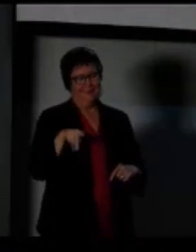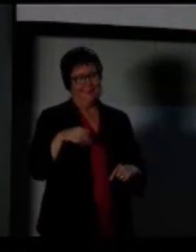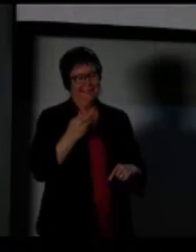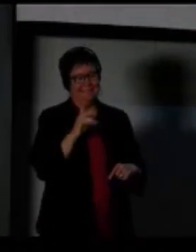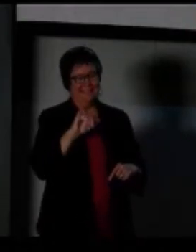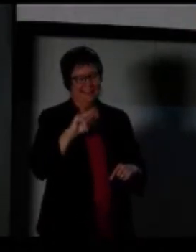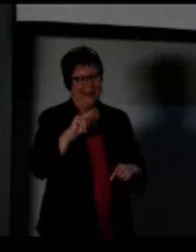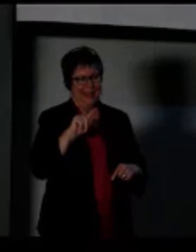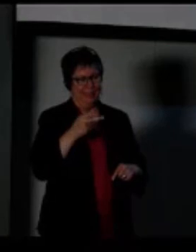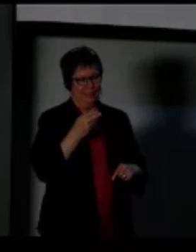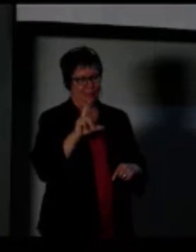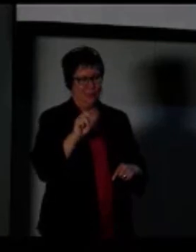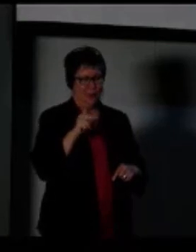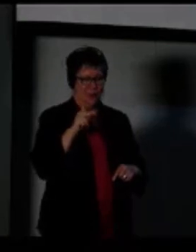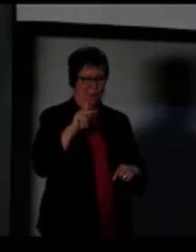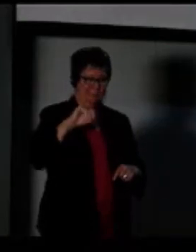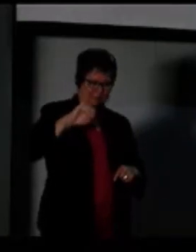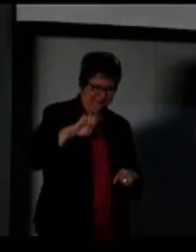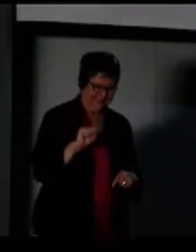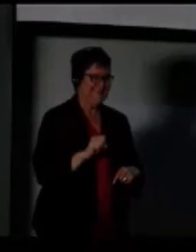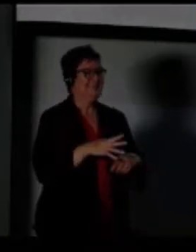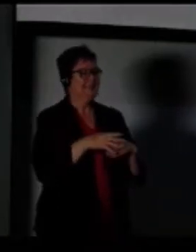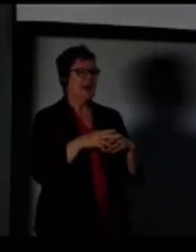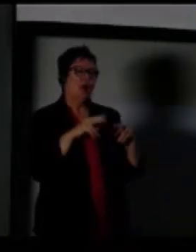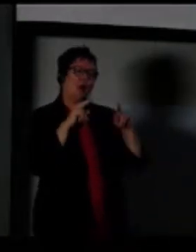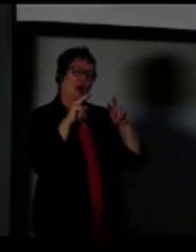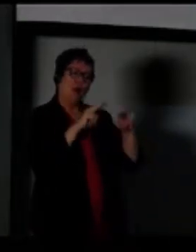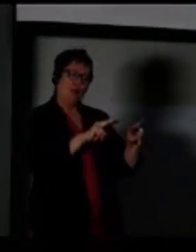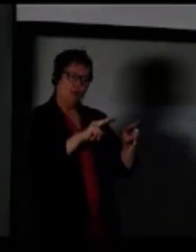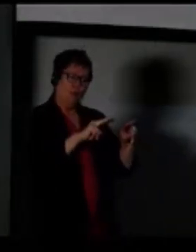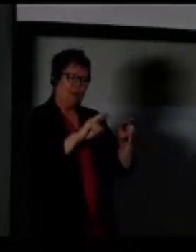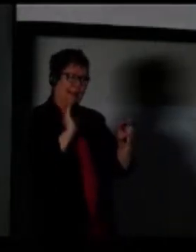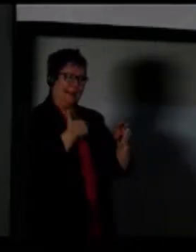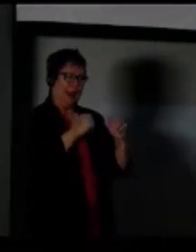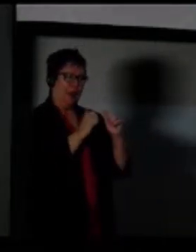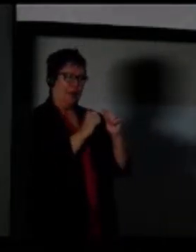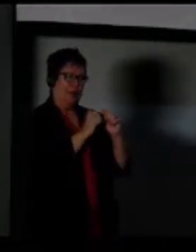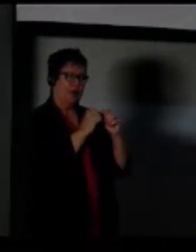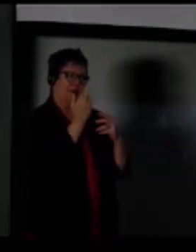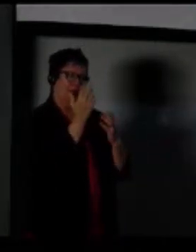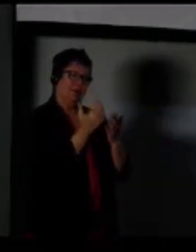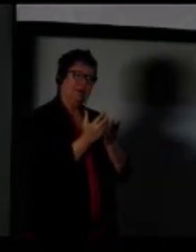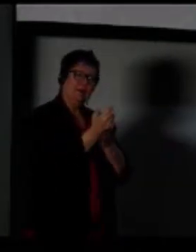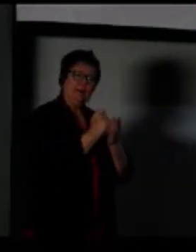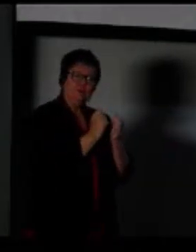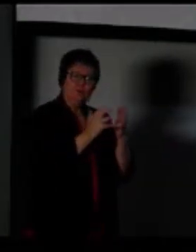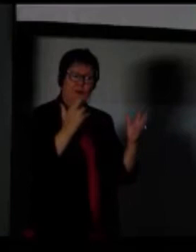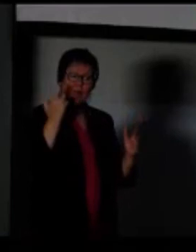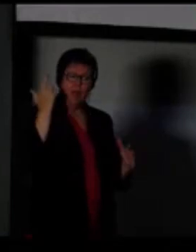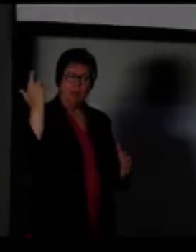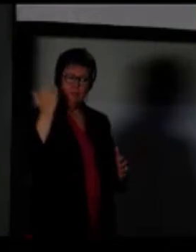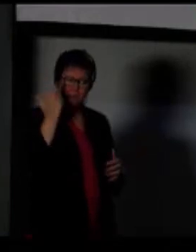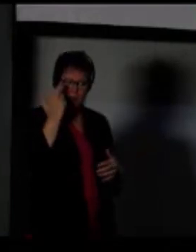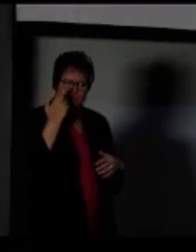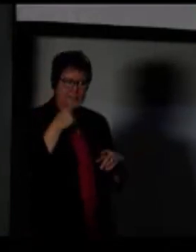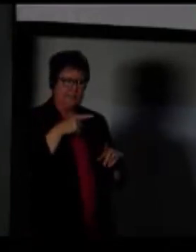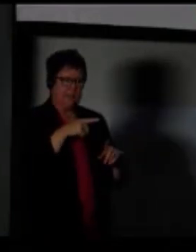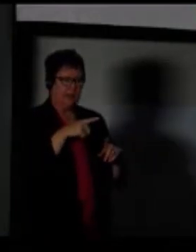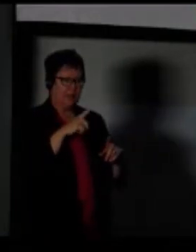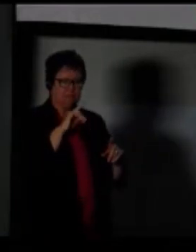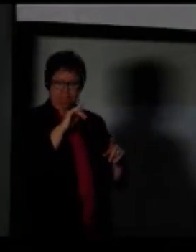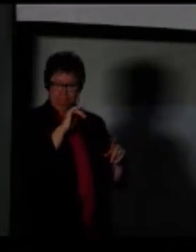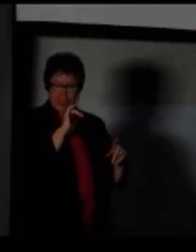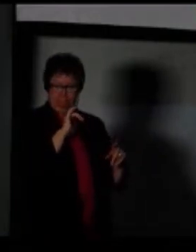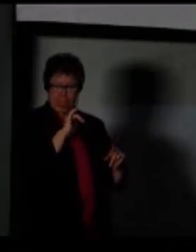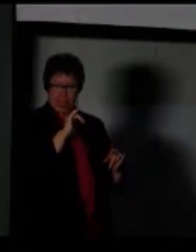of looking at our collection almost serendipitously, although you can collect everything in the museum. So